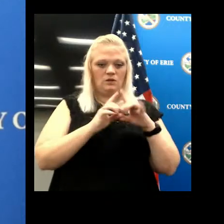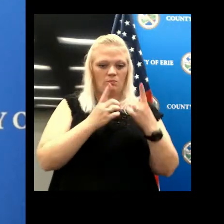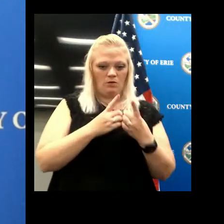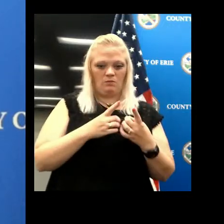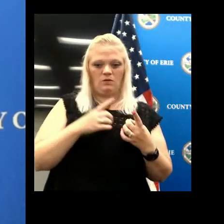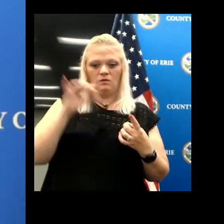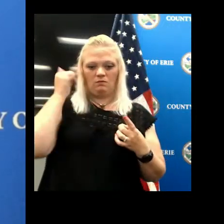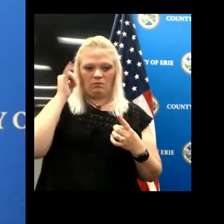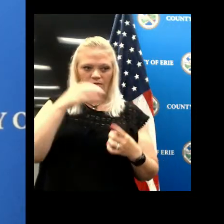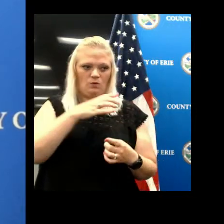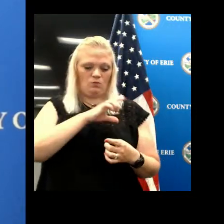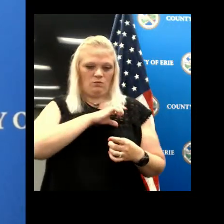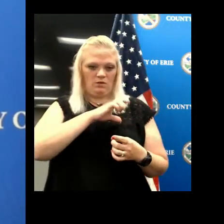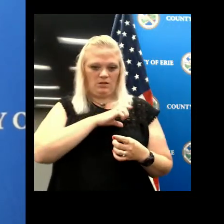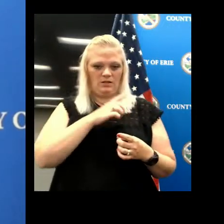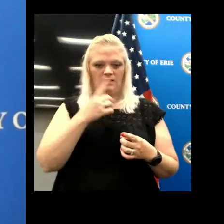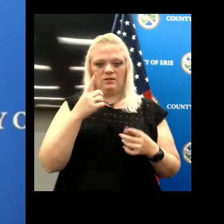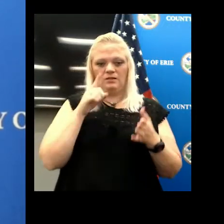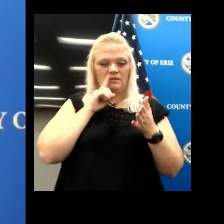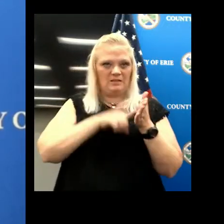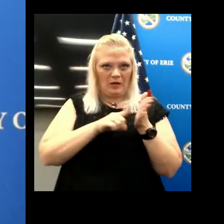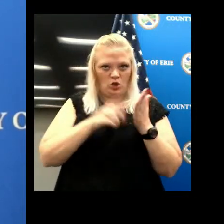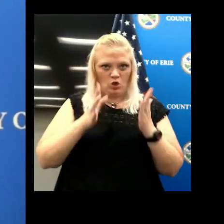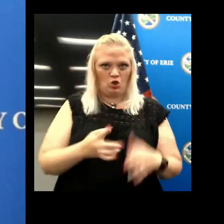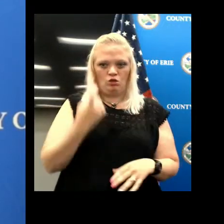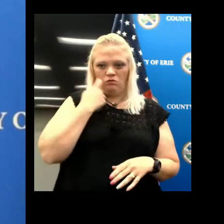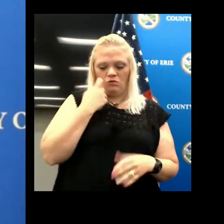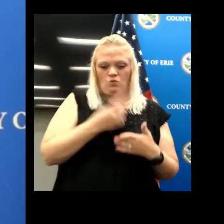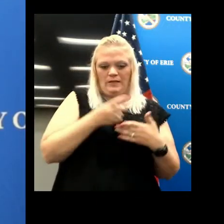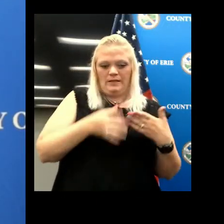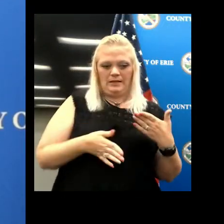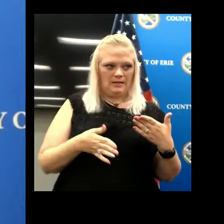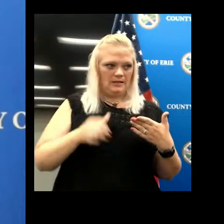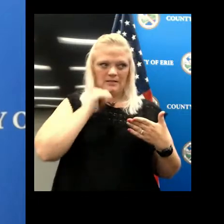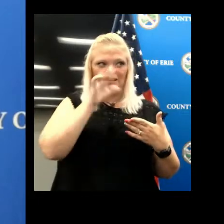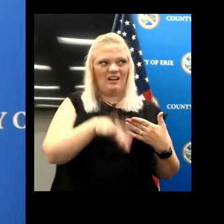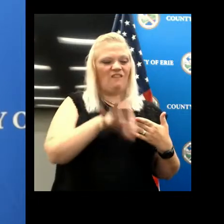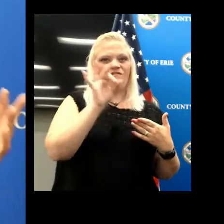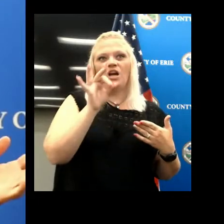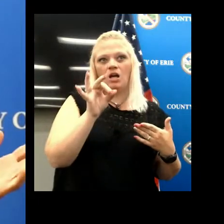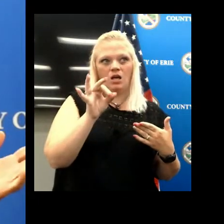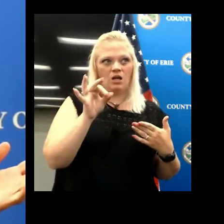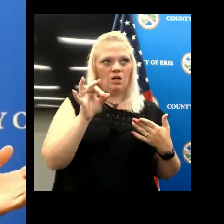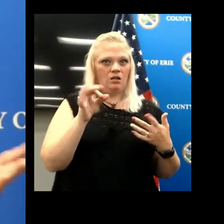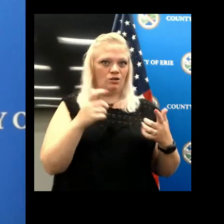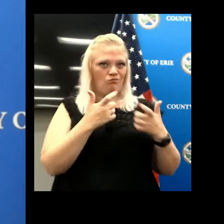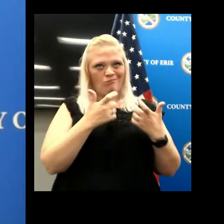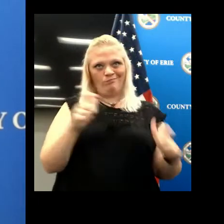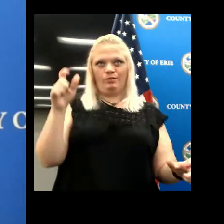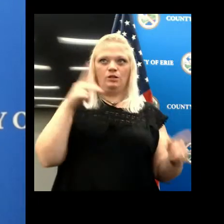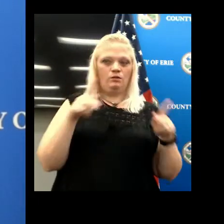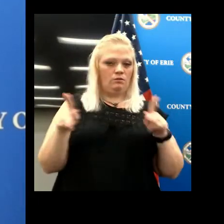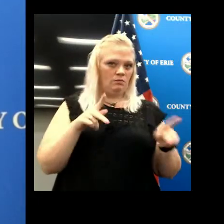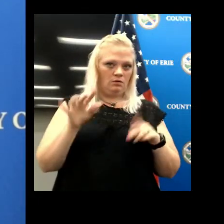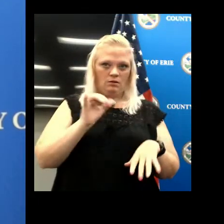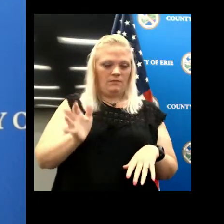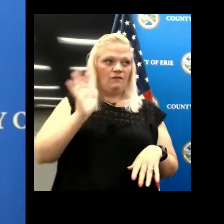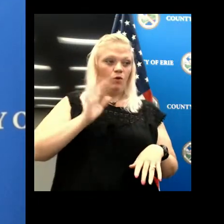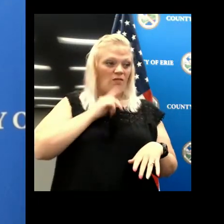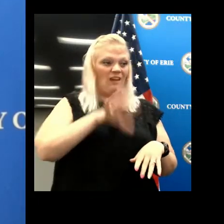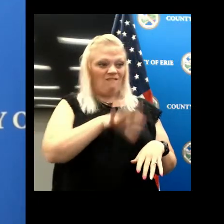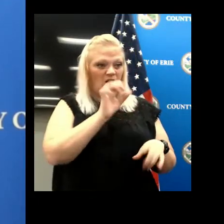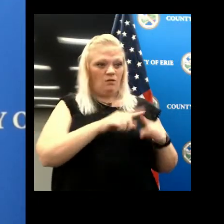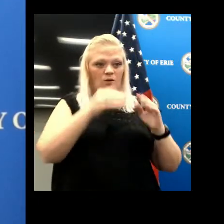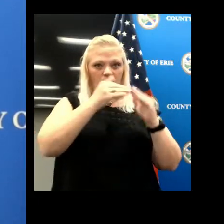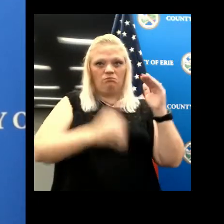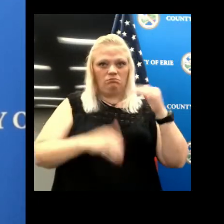County Health Inspectors this past weekend and did not find the mass parties they saw before. They did find parties, but they were